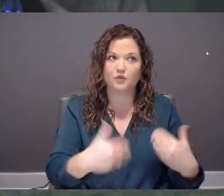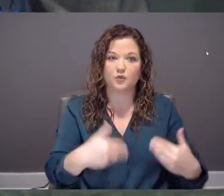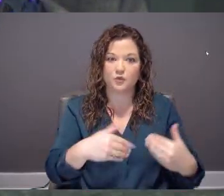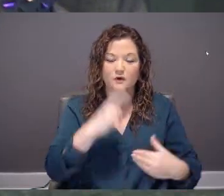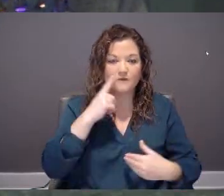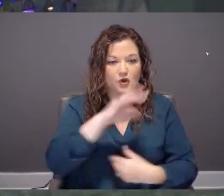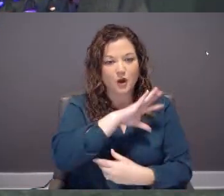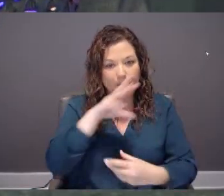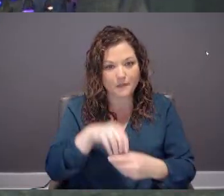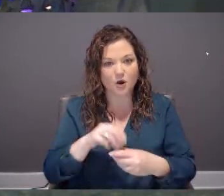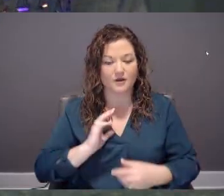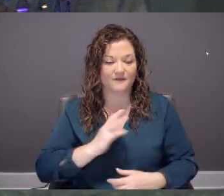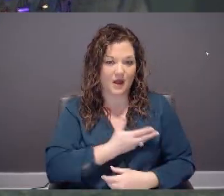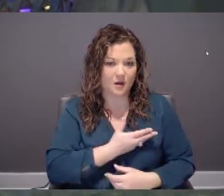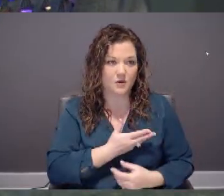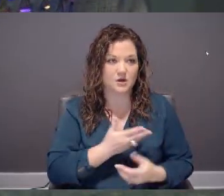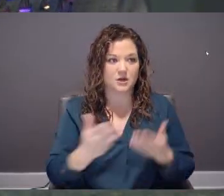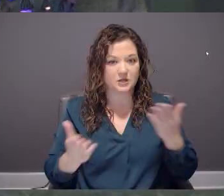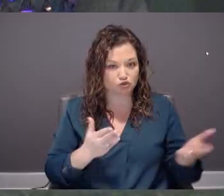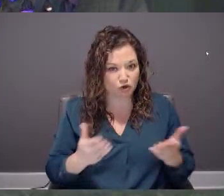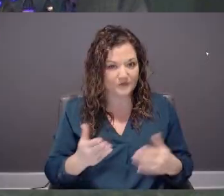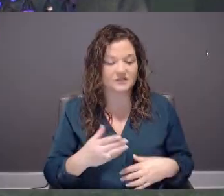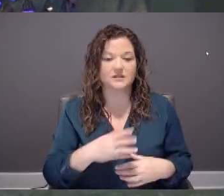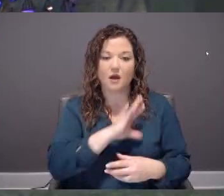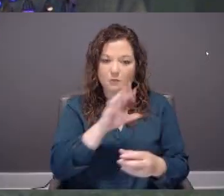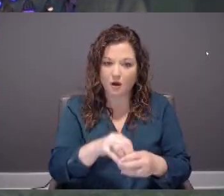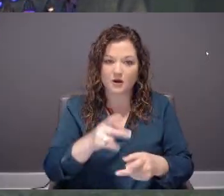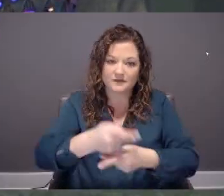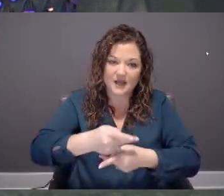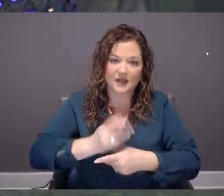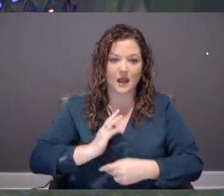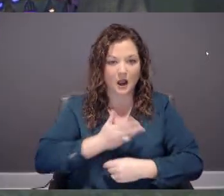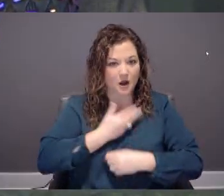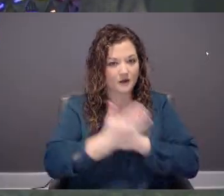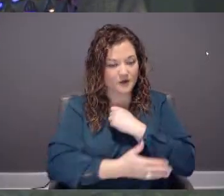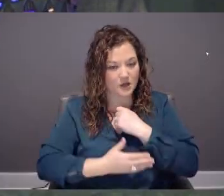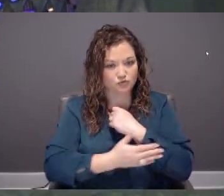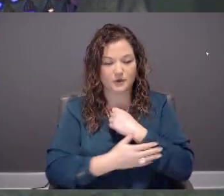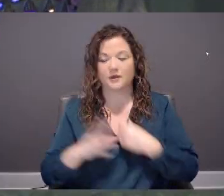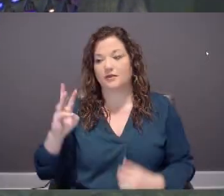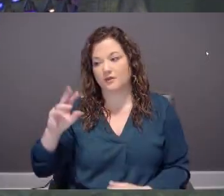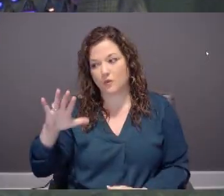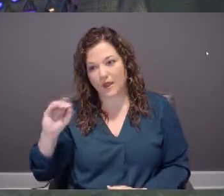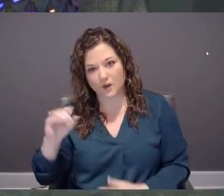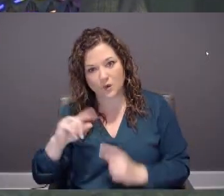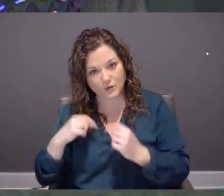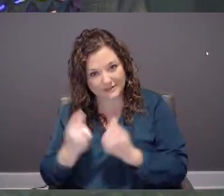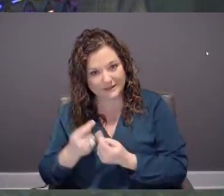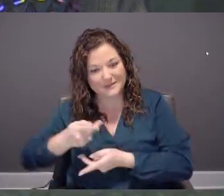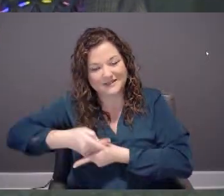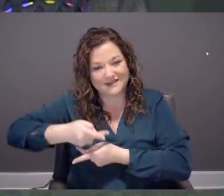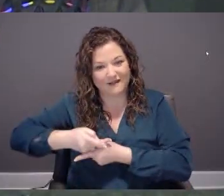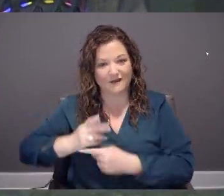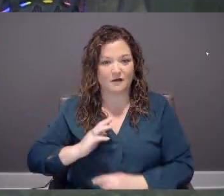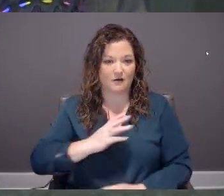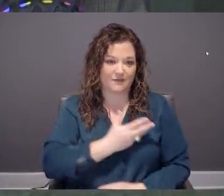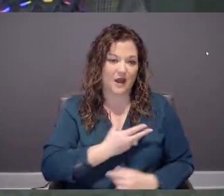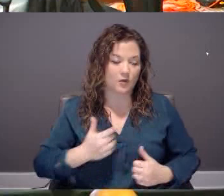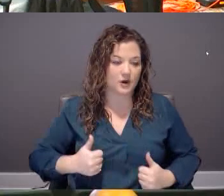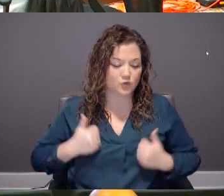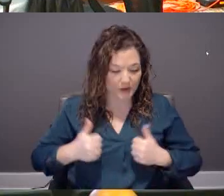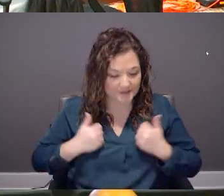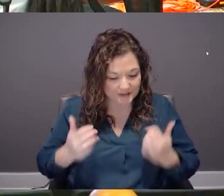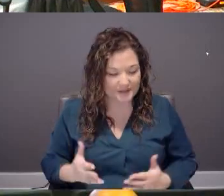of our country, and now you're in the Waco team taking care of our residents and citizens. So